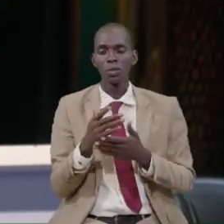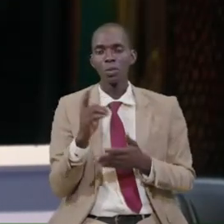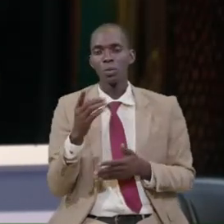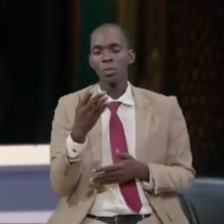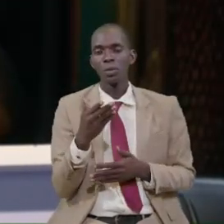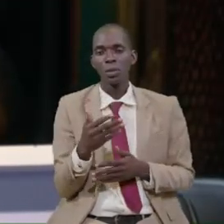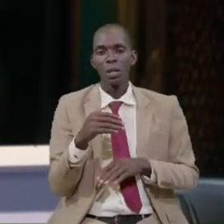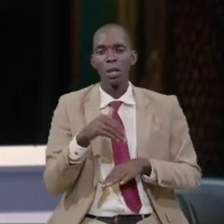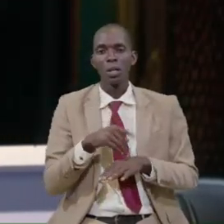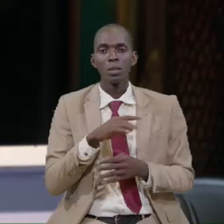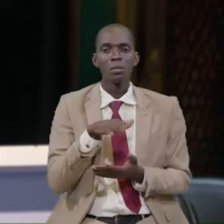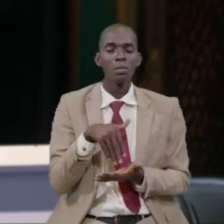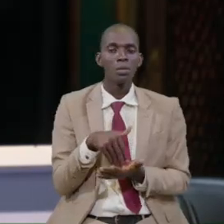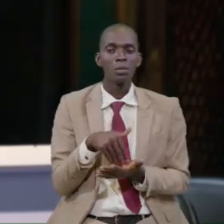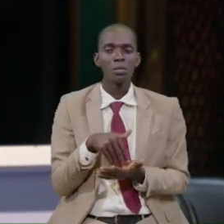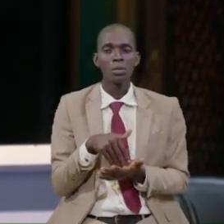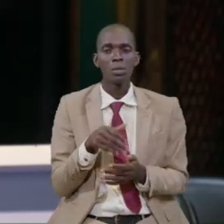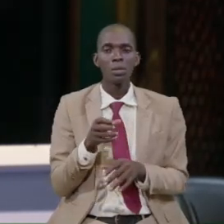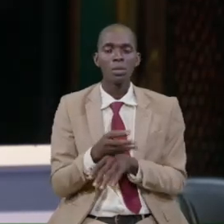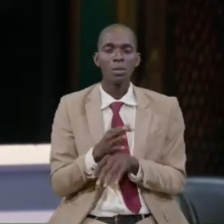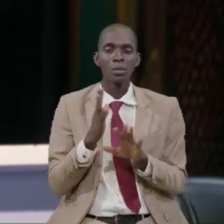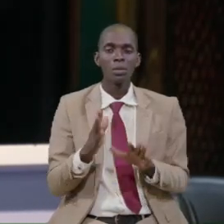cancel us can you